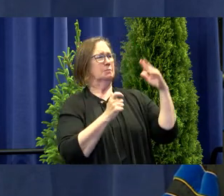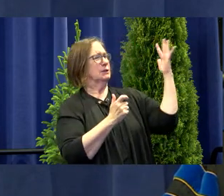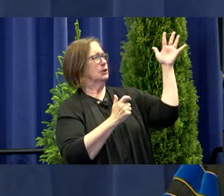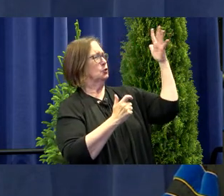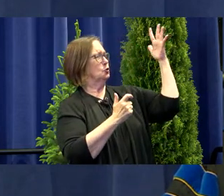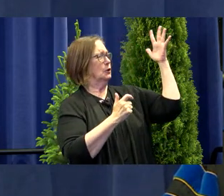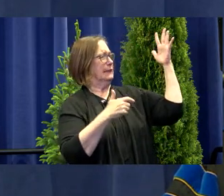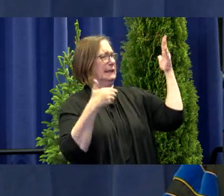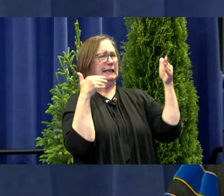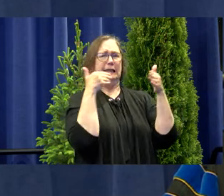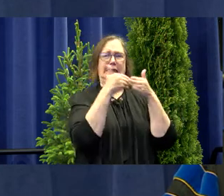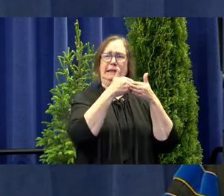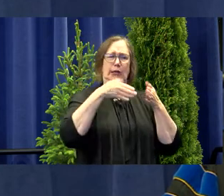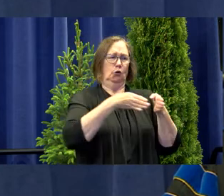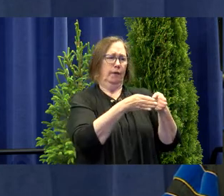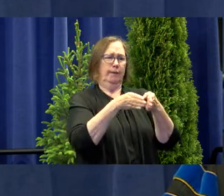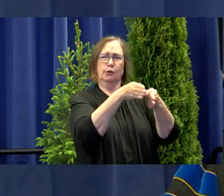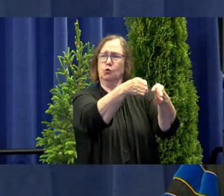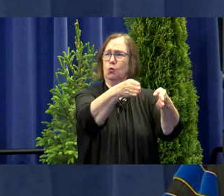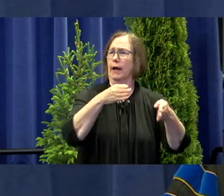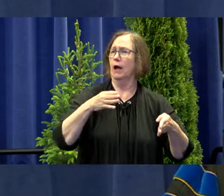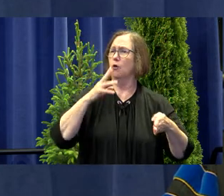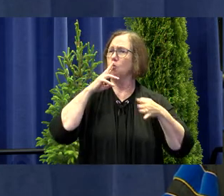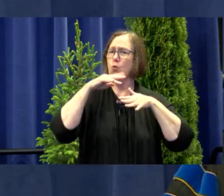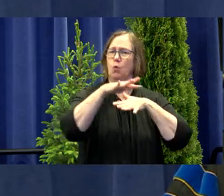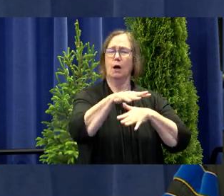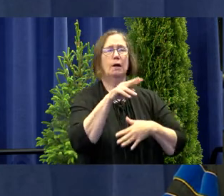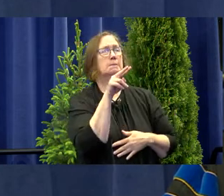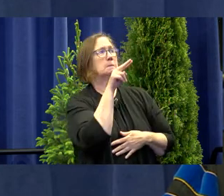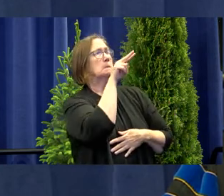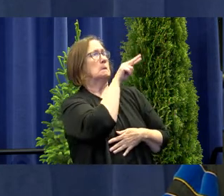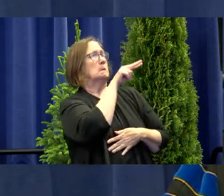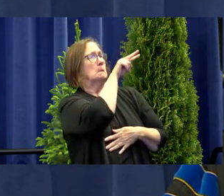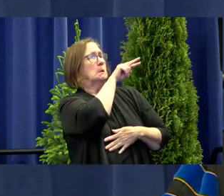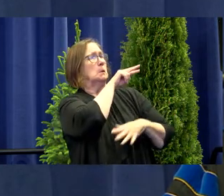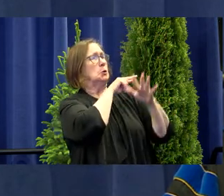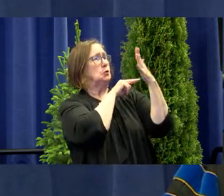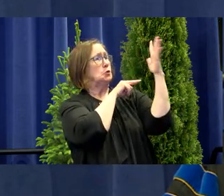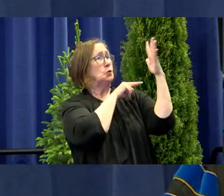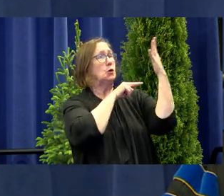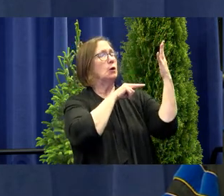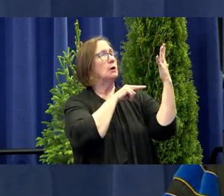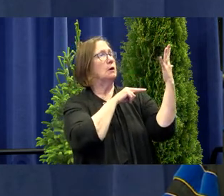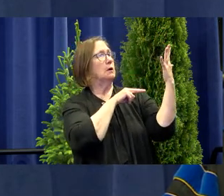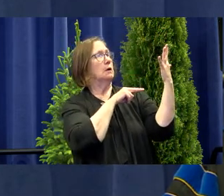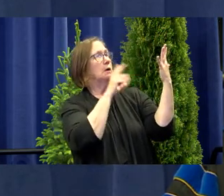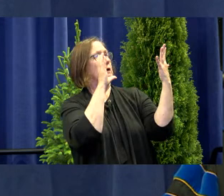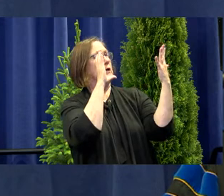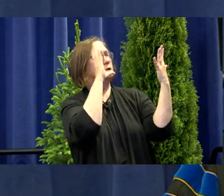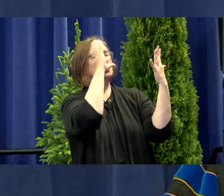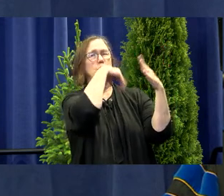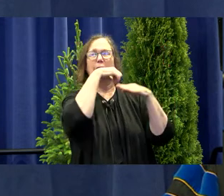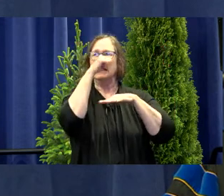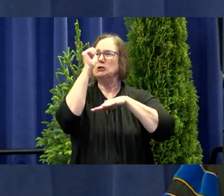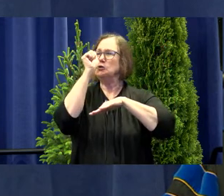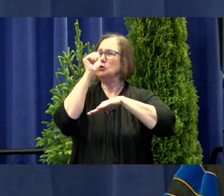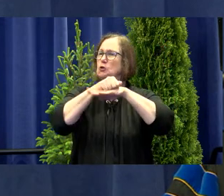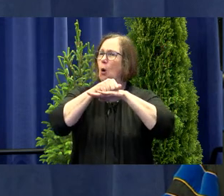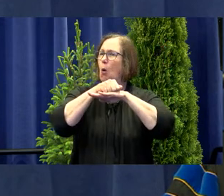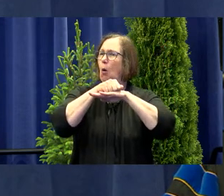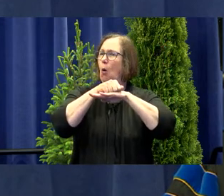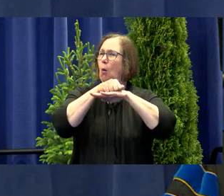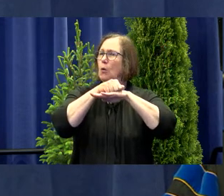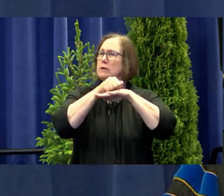the trail leading down to the water. As she looked closely at this tree, she saw a strange stone jammed in the